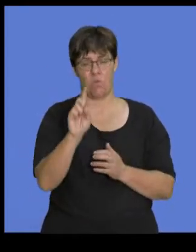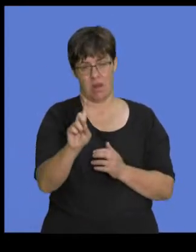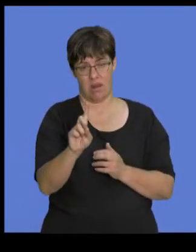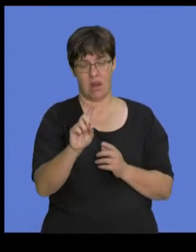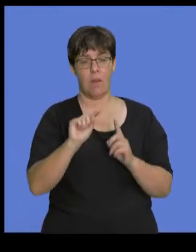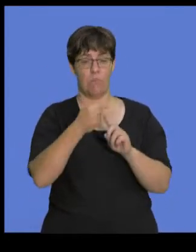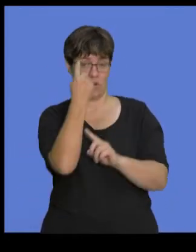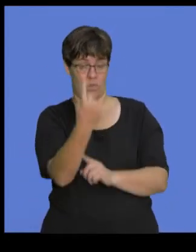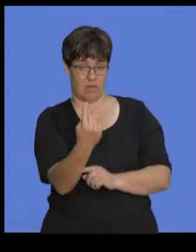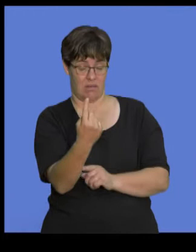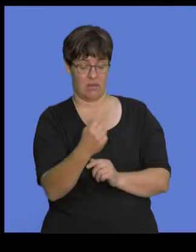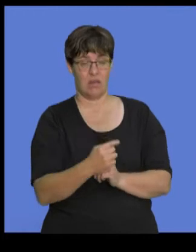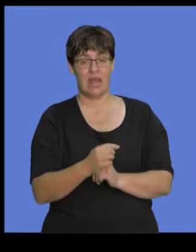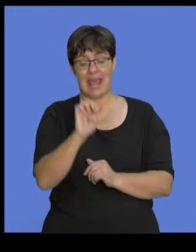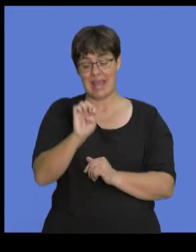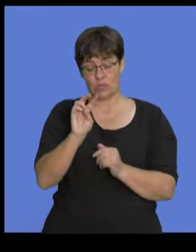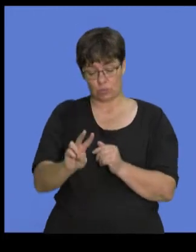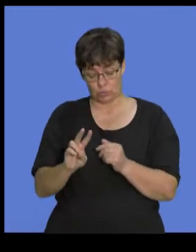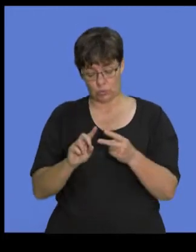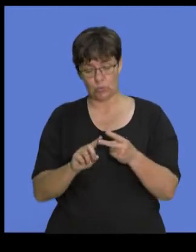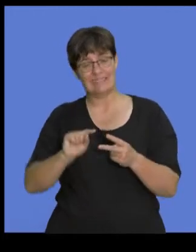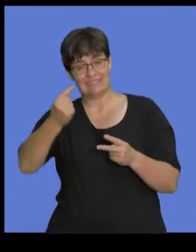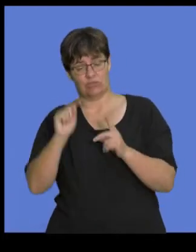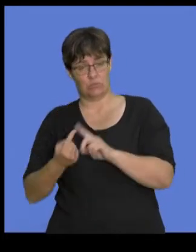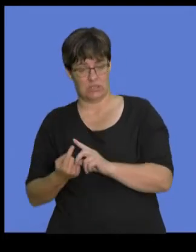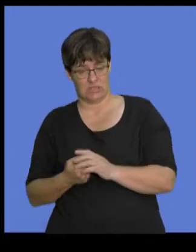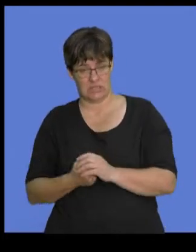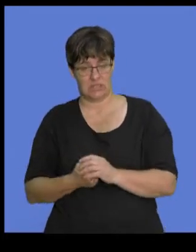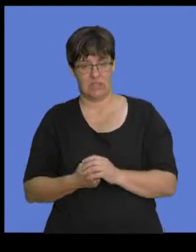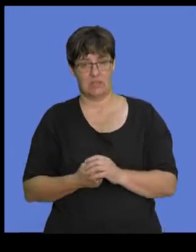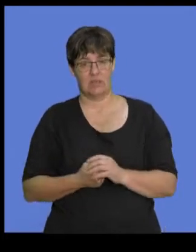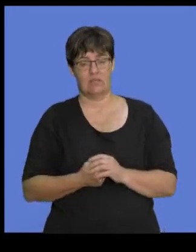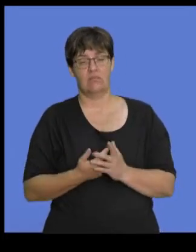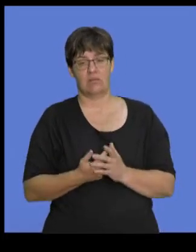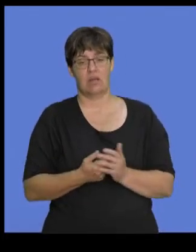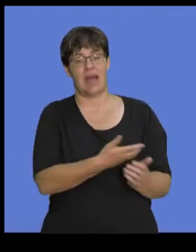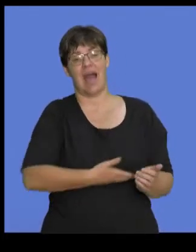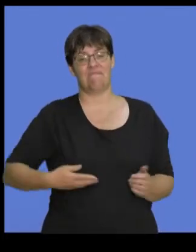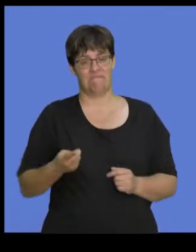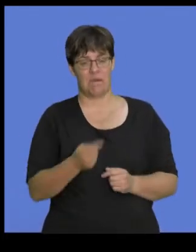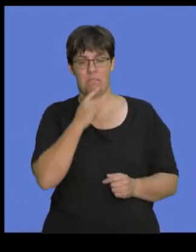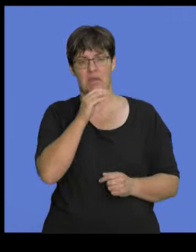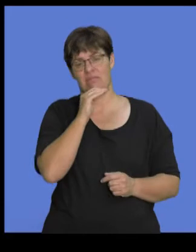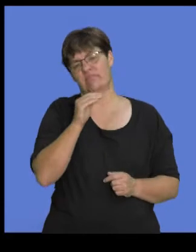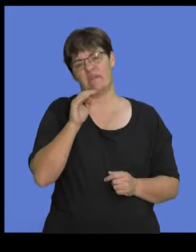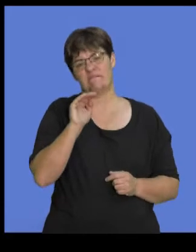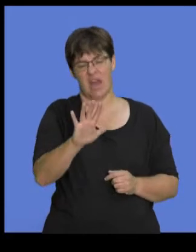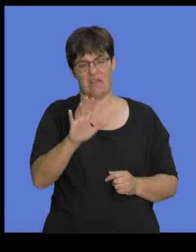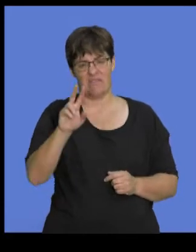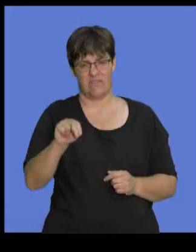E1 at point 1, and then E2 at a different point, let's say, for argument's sake, is half that, which is